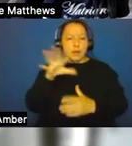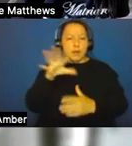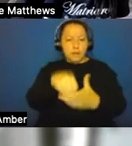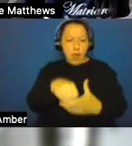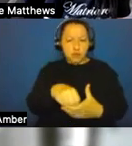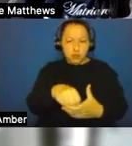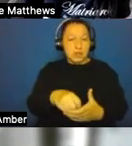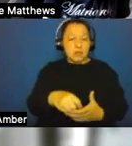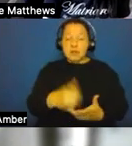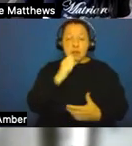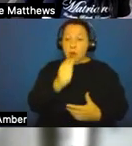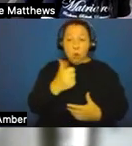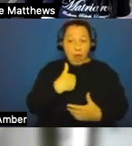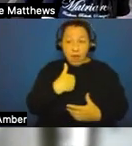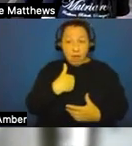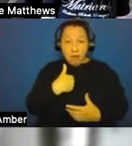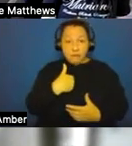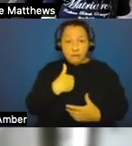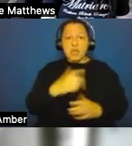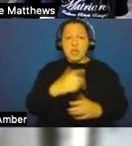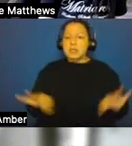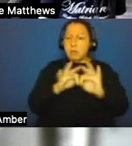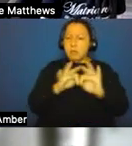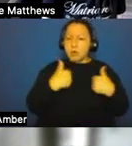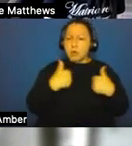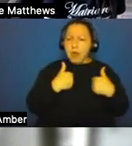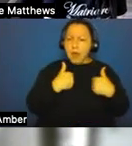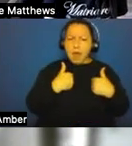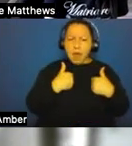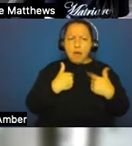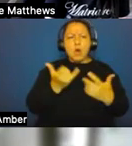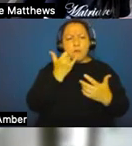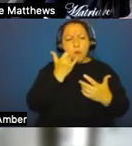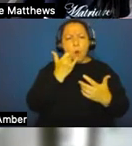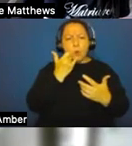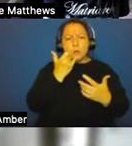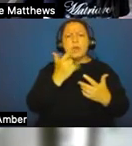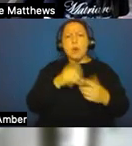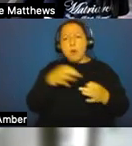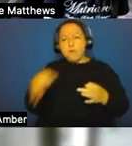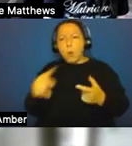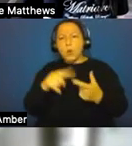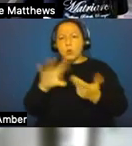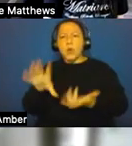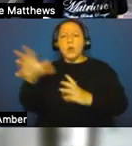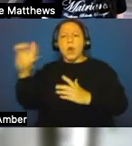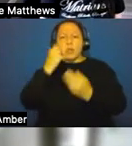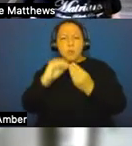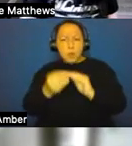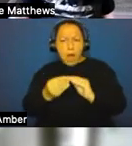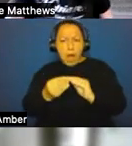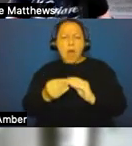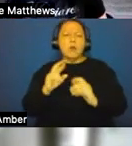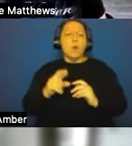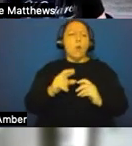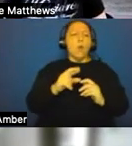it's important to have, your phones that roll over to a crisis line, or that you list